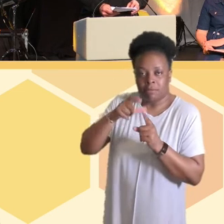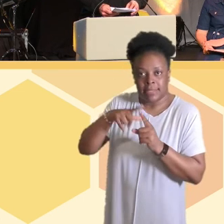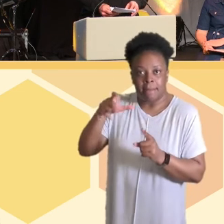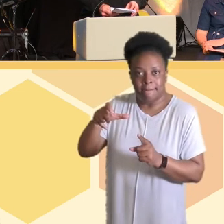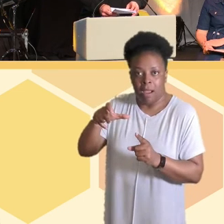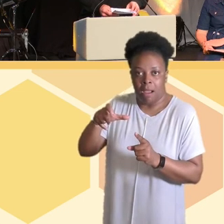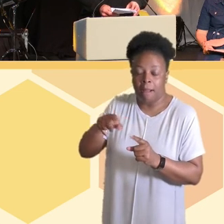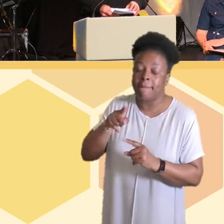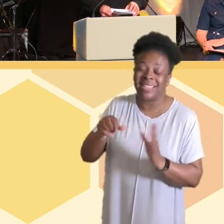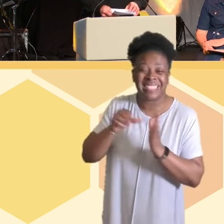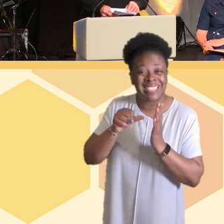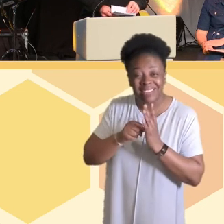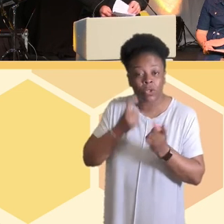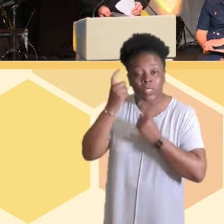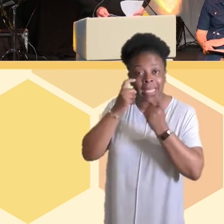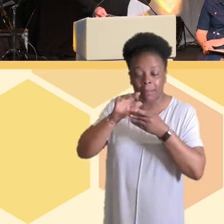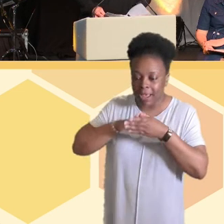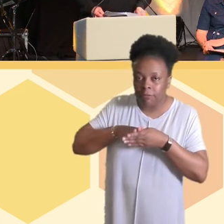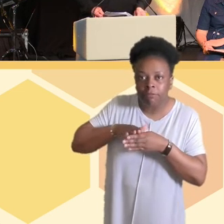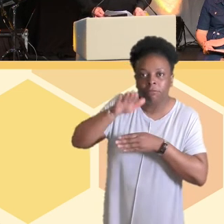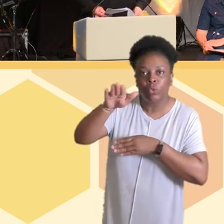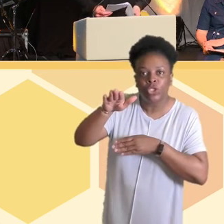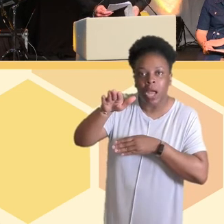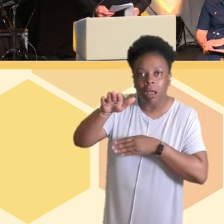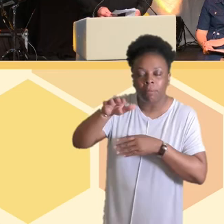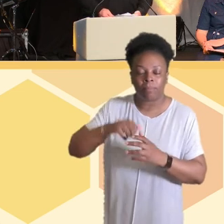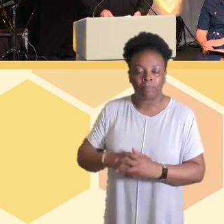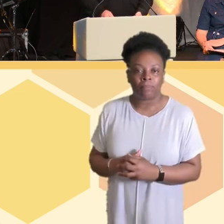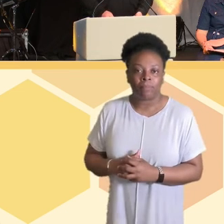difficult to forecast the outcome for the year end.